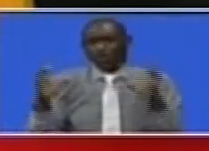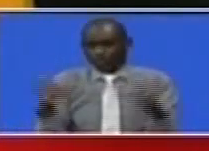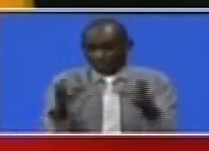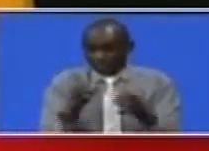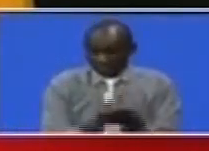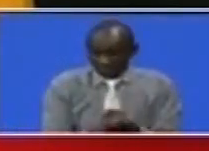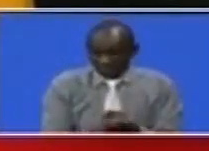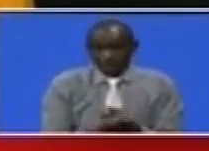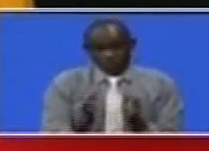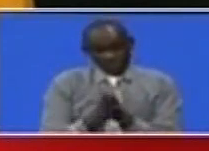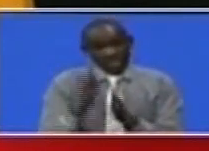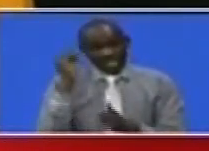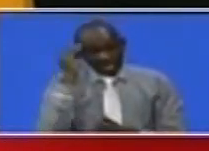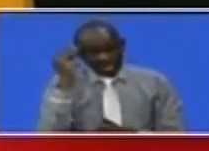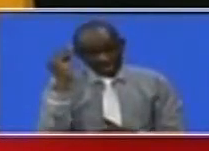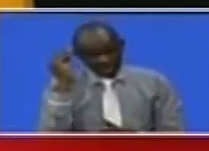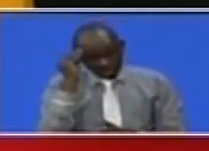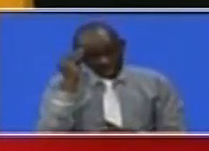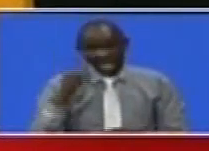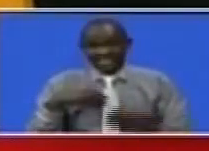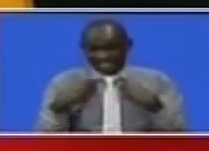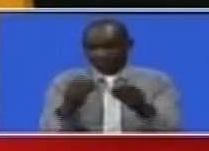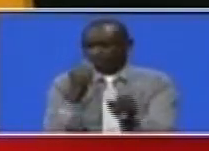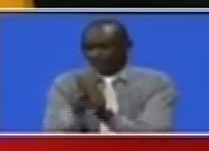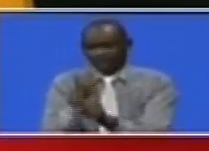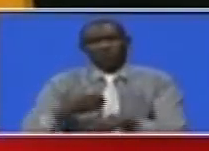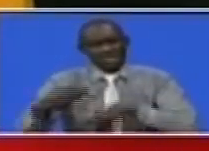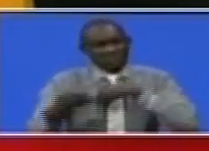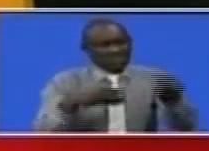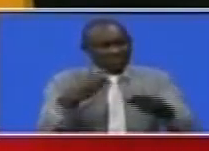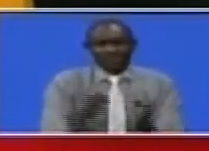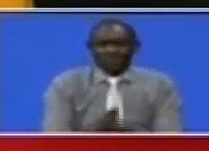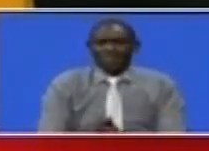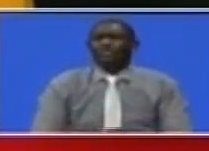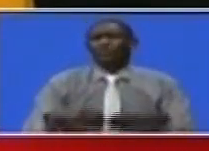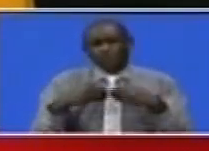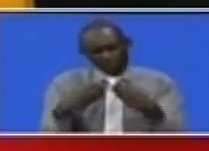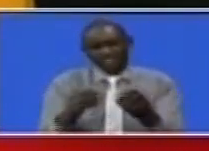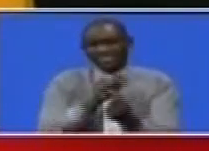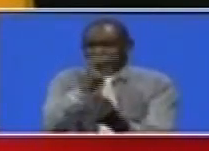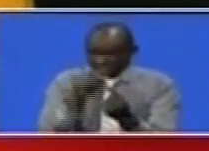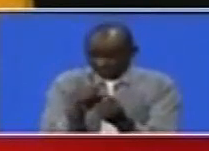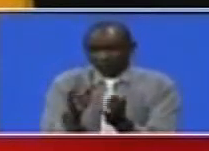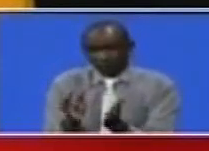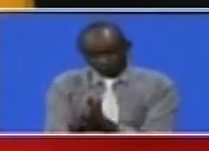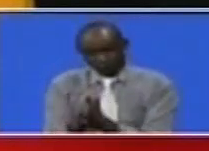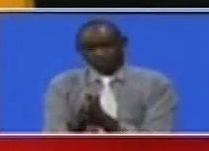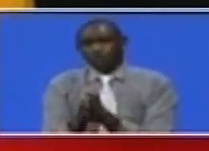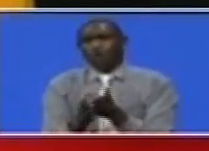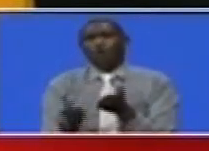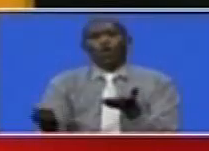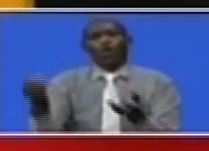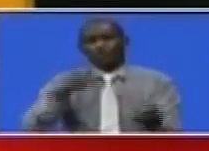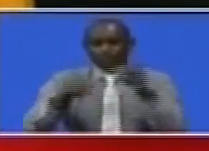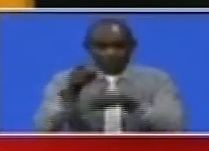his educational and charitable works to offer its specific contribution